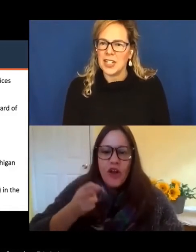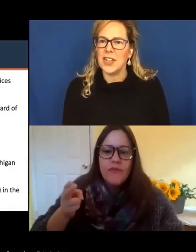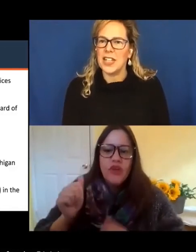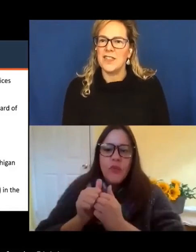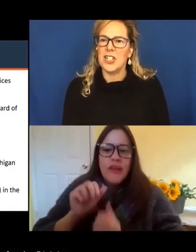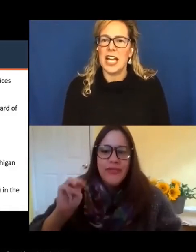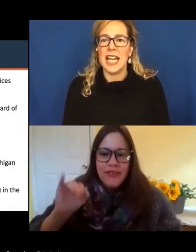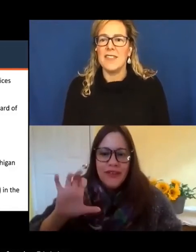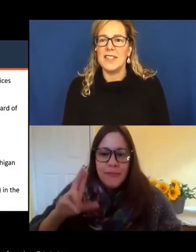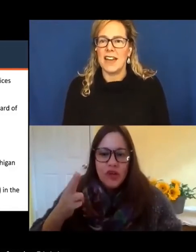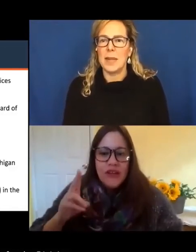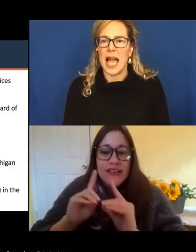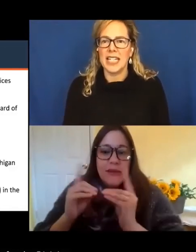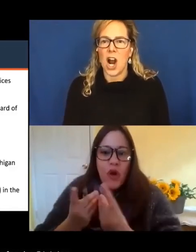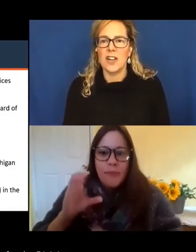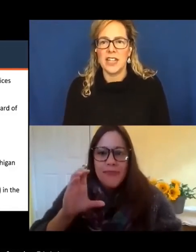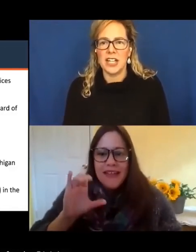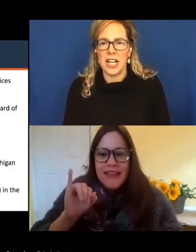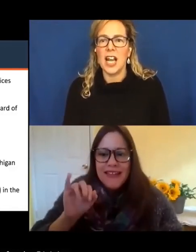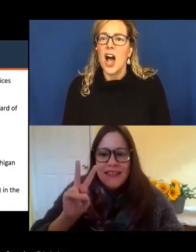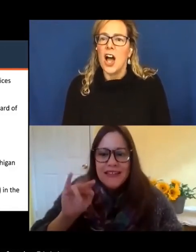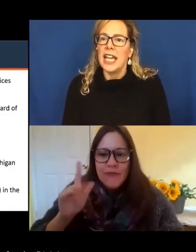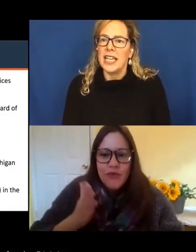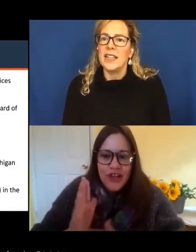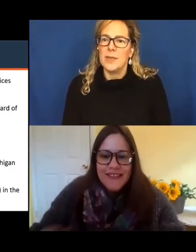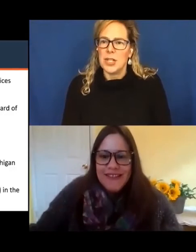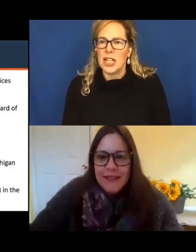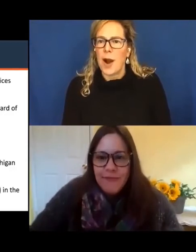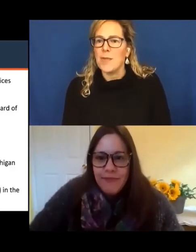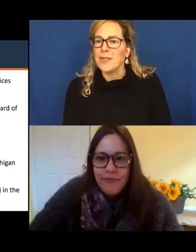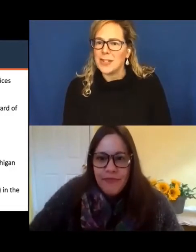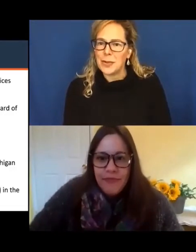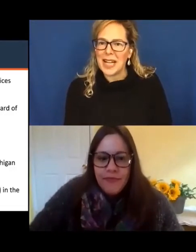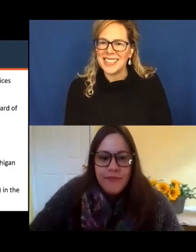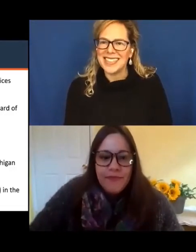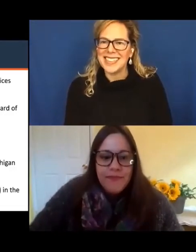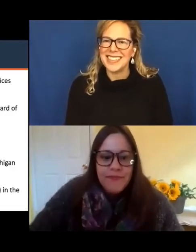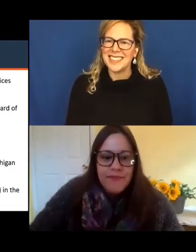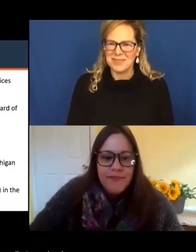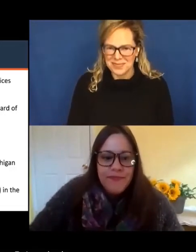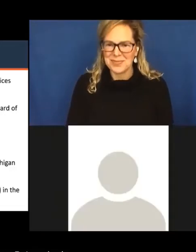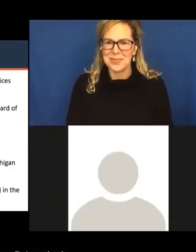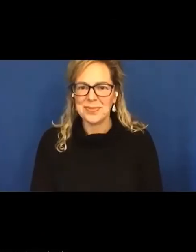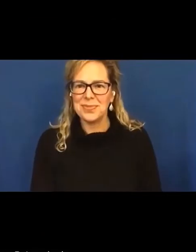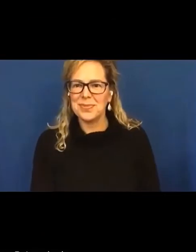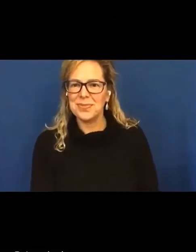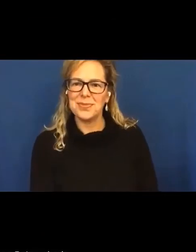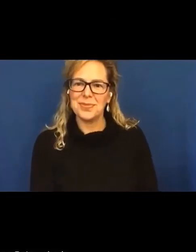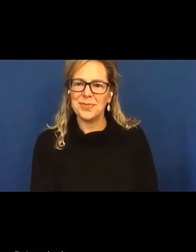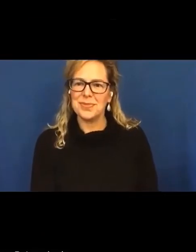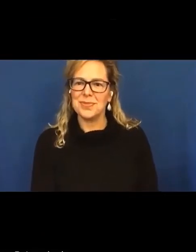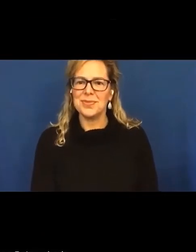Division Director for the Division on Deaf, Deafblind, and Hard of Hearing in the Michigan Department of Civil Rights.